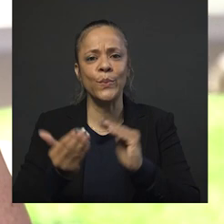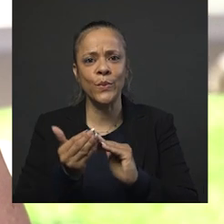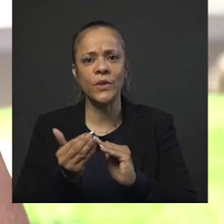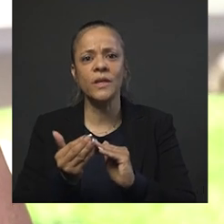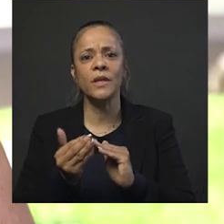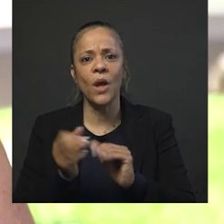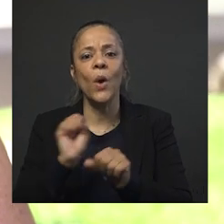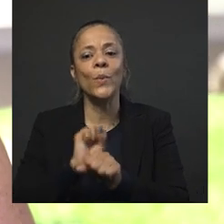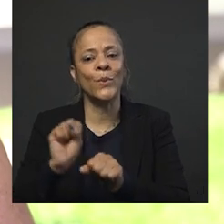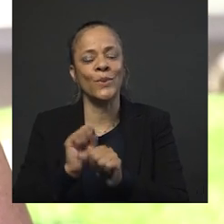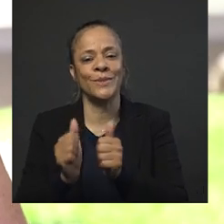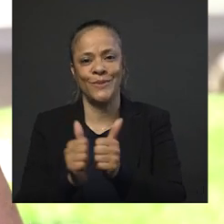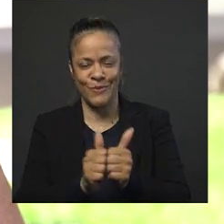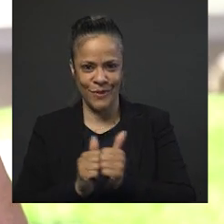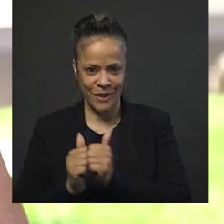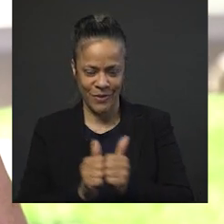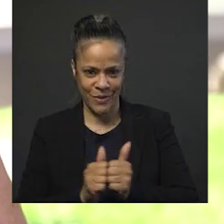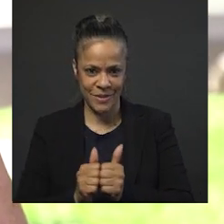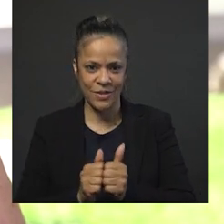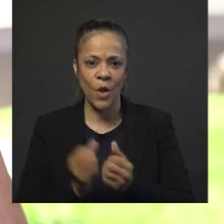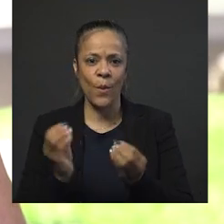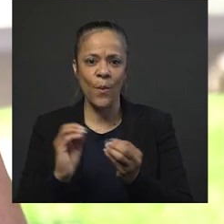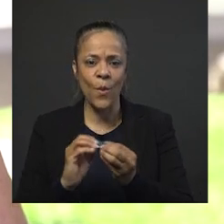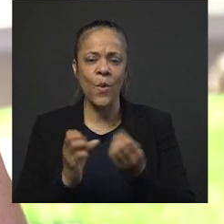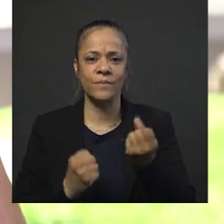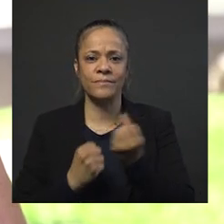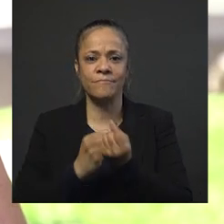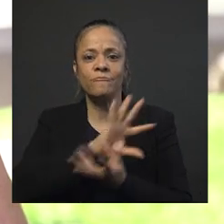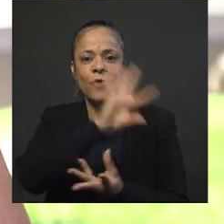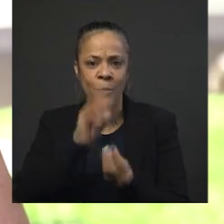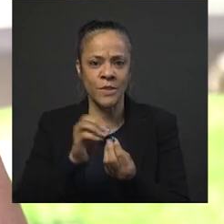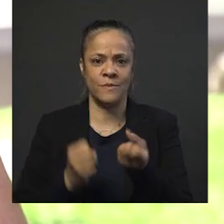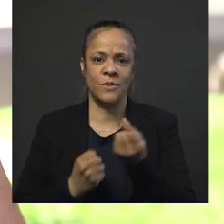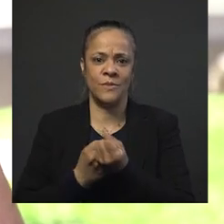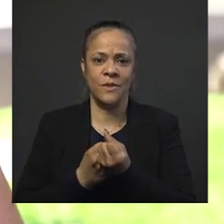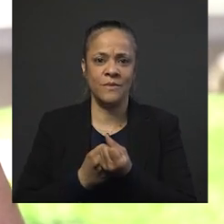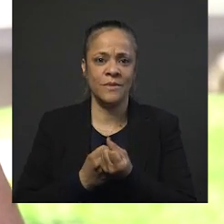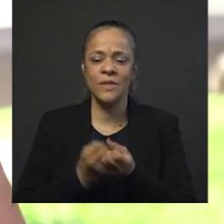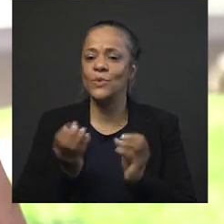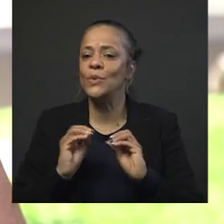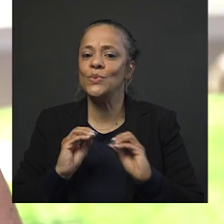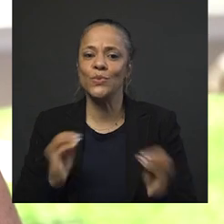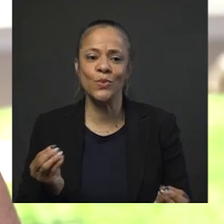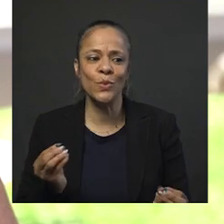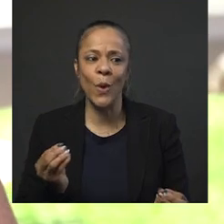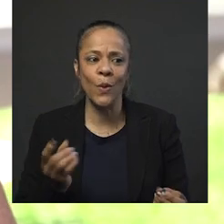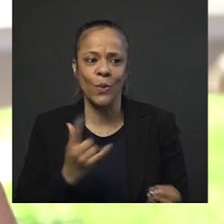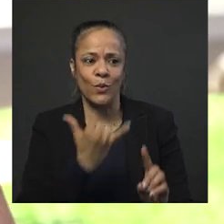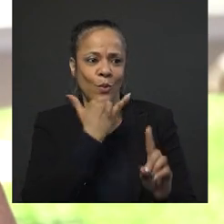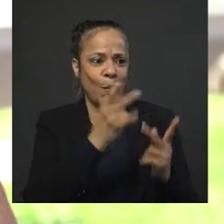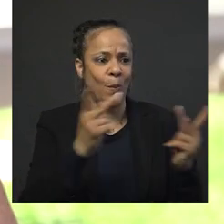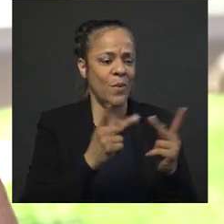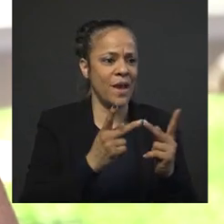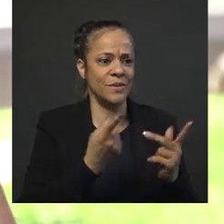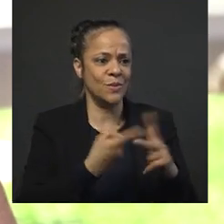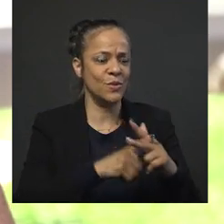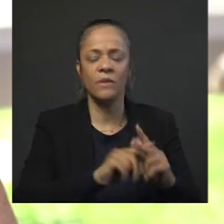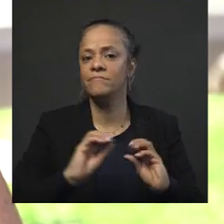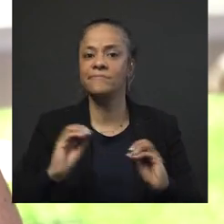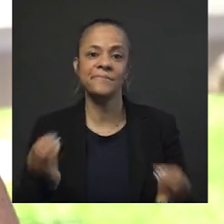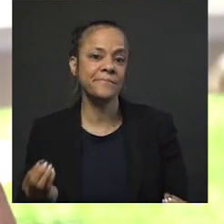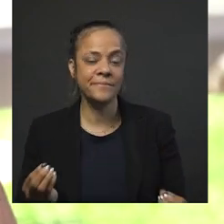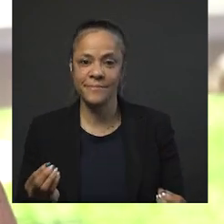in a trauma-formed community working together so that there's comprehensive support, so there's no wrong door of